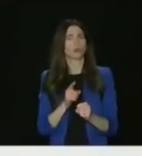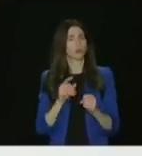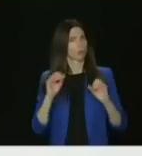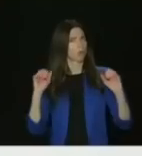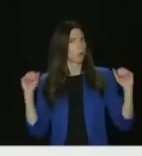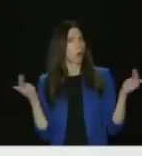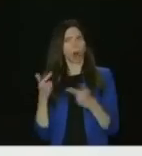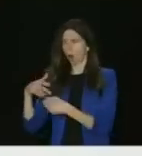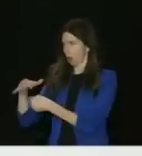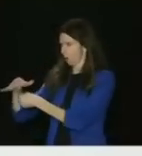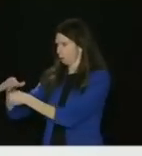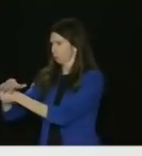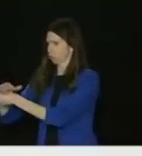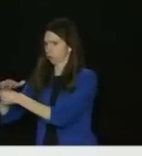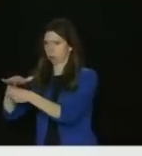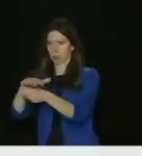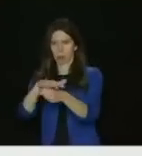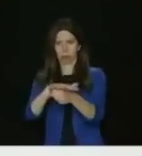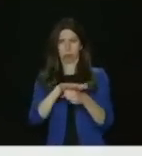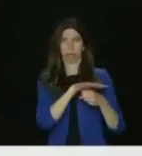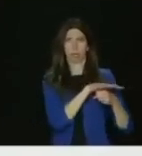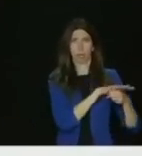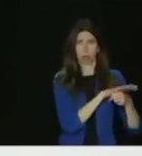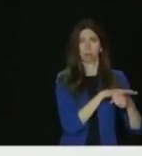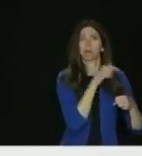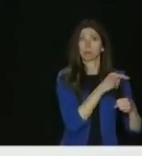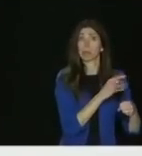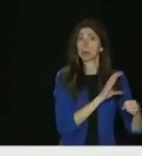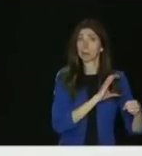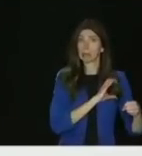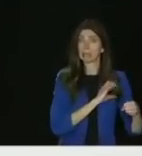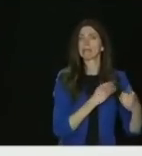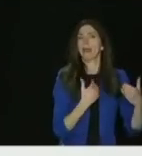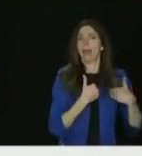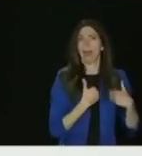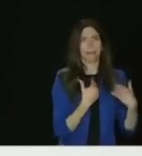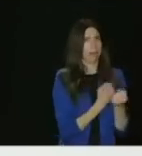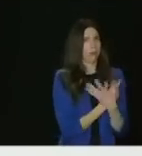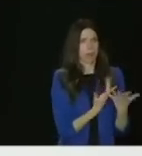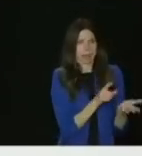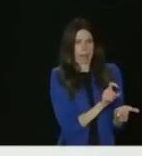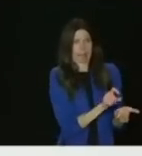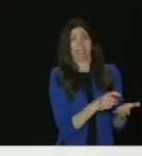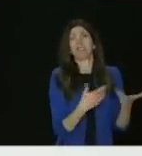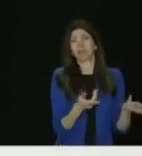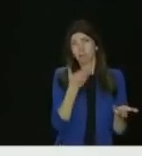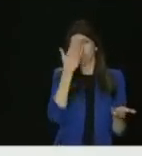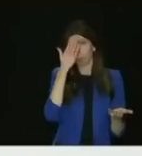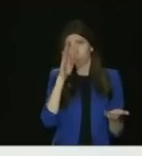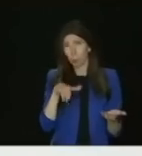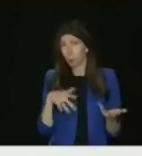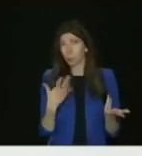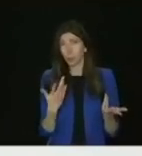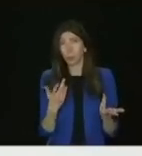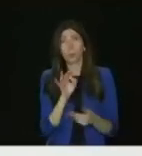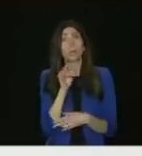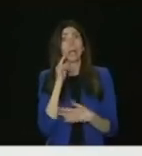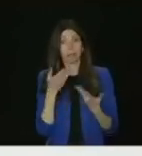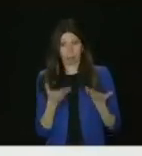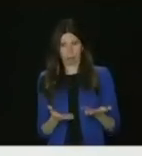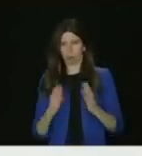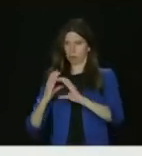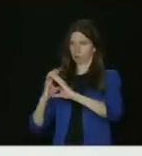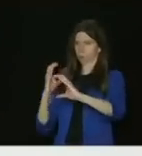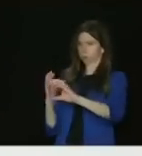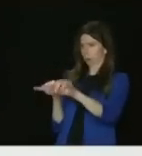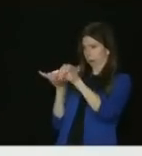enforcement has the concrete tools that they need. For example, tow trucks, which have been very hard to come by. In addition to that, the